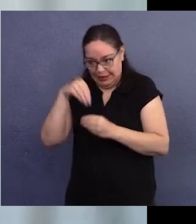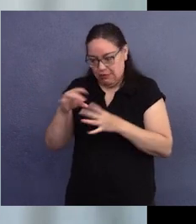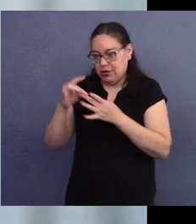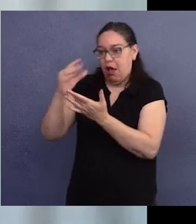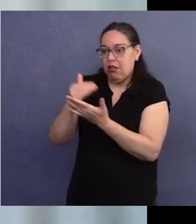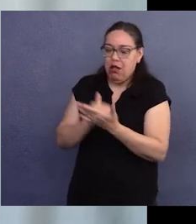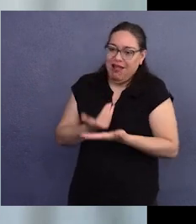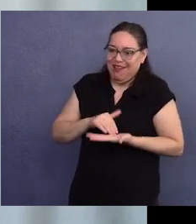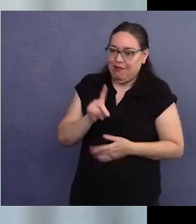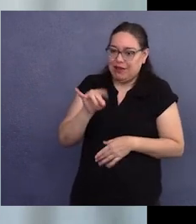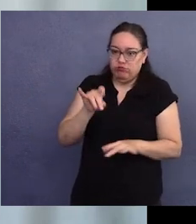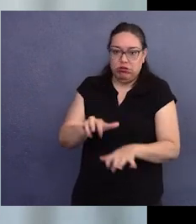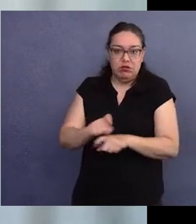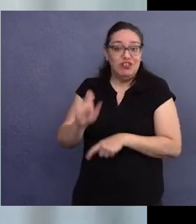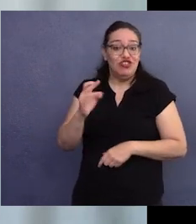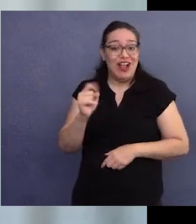chat again.